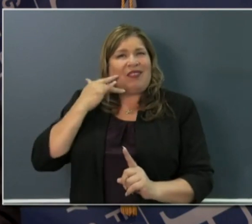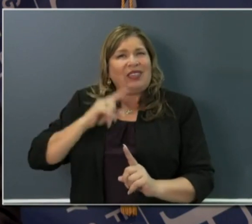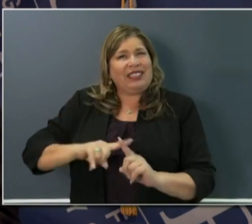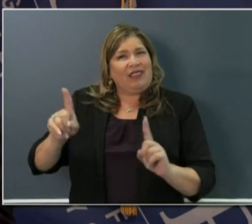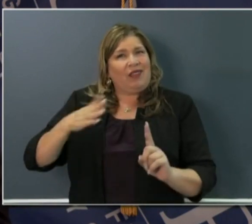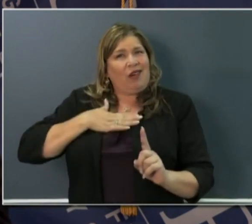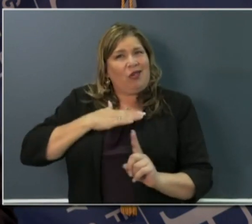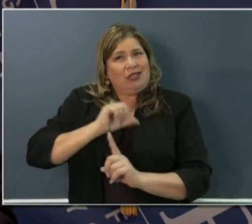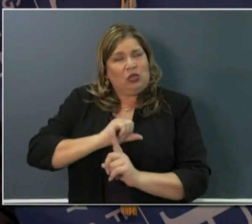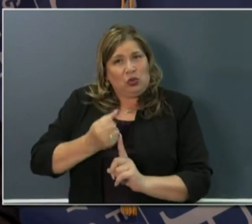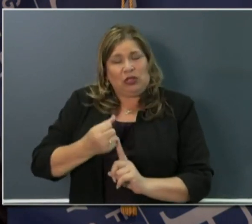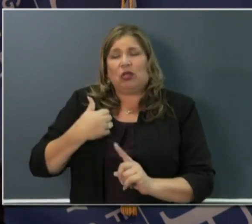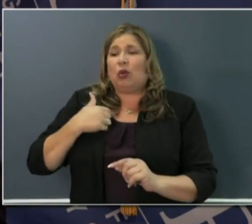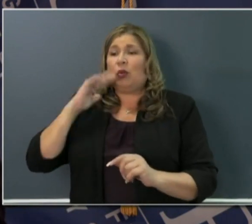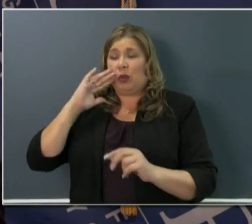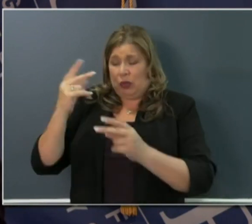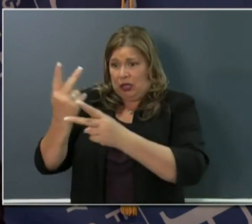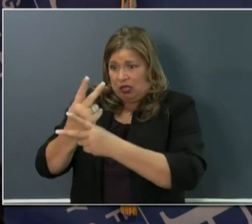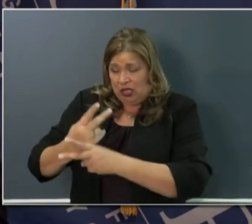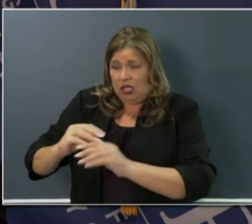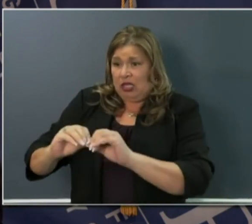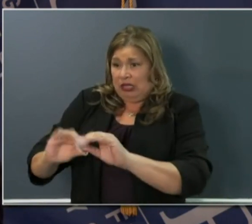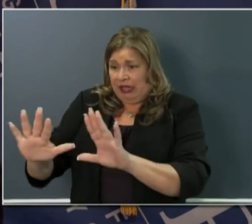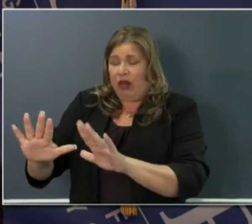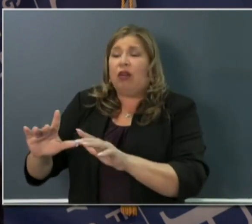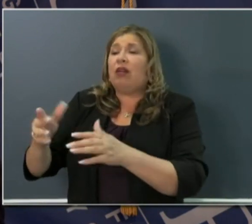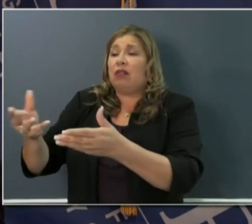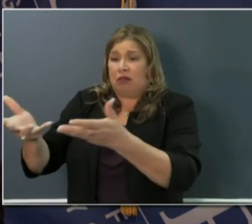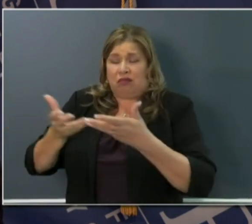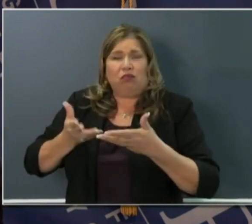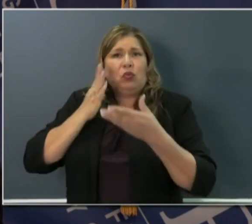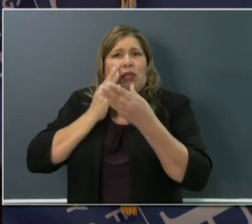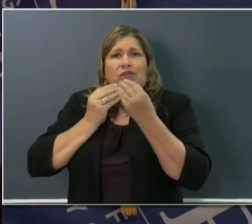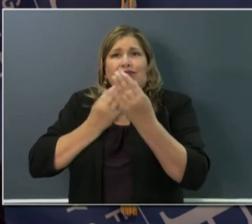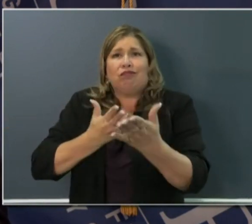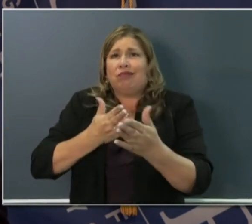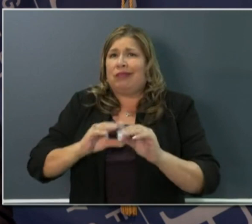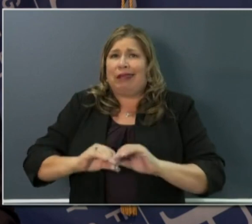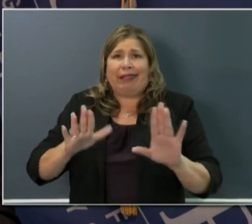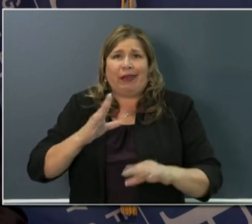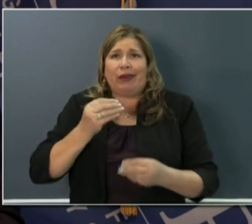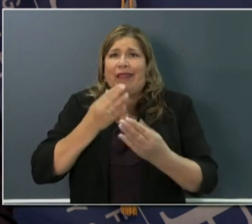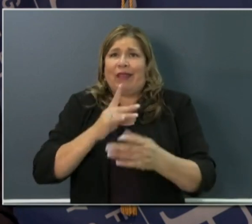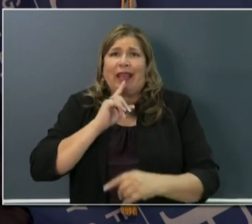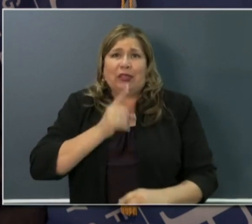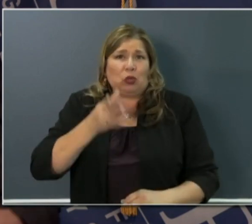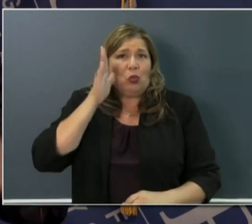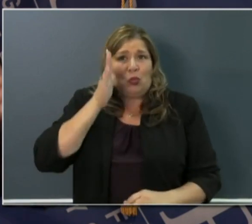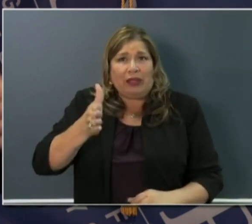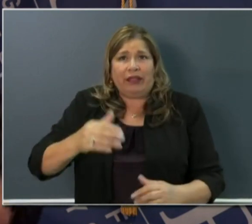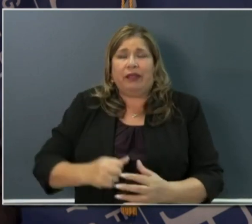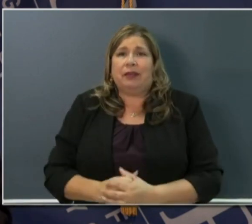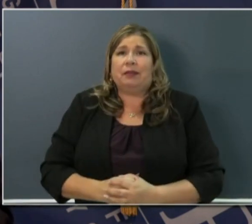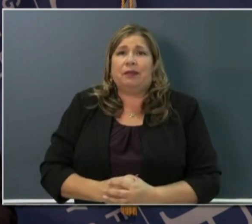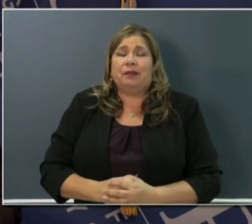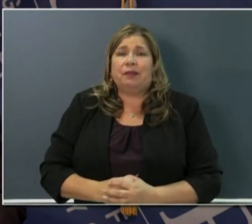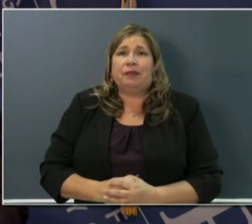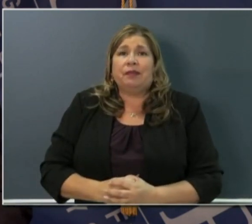will provide clarity, and I will be very direct with you on the answer. Those same individual legislators that are writing that public letter